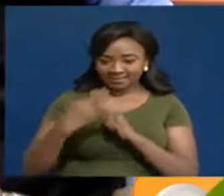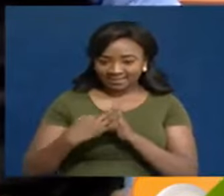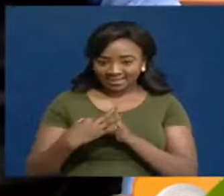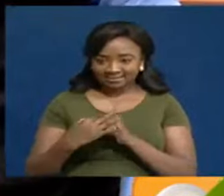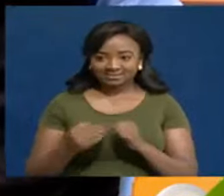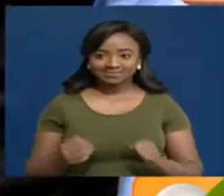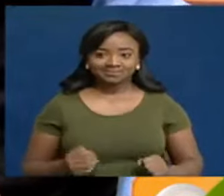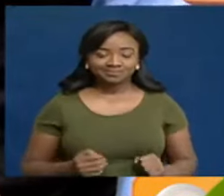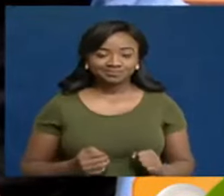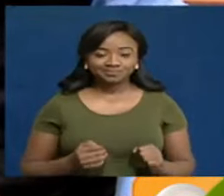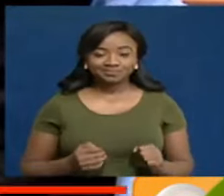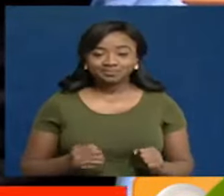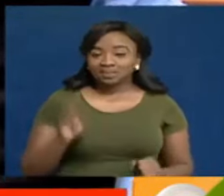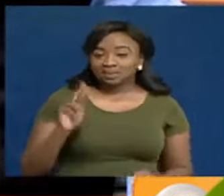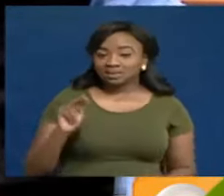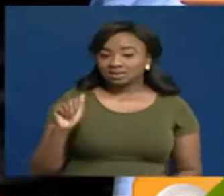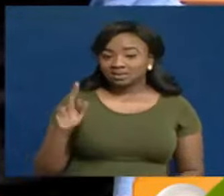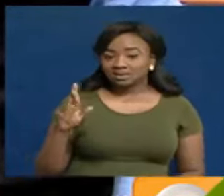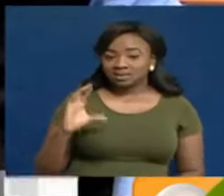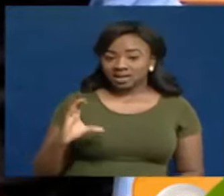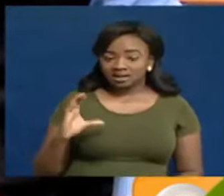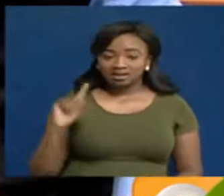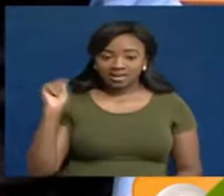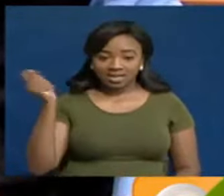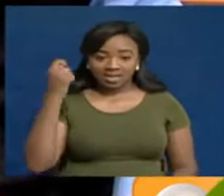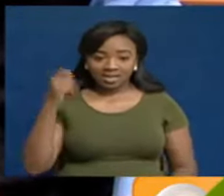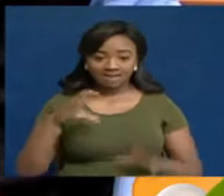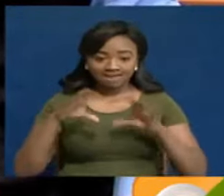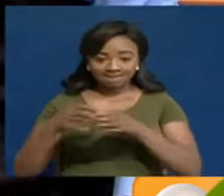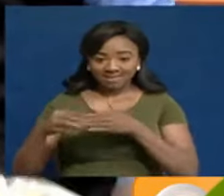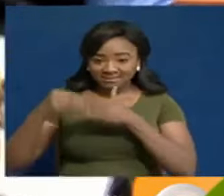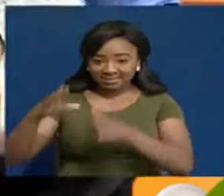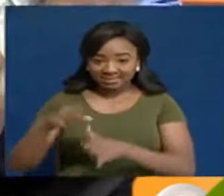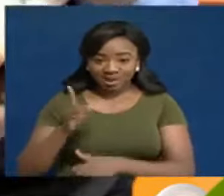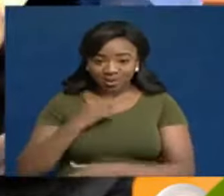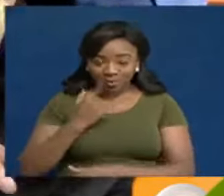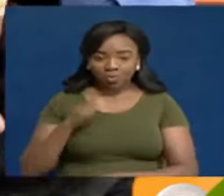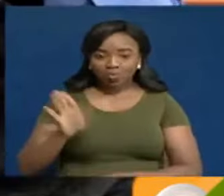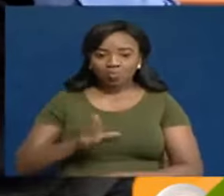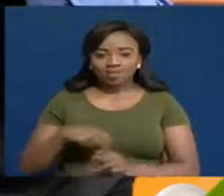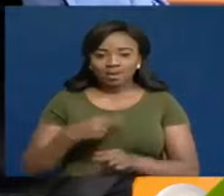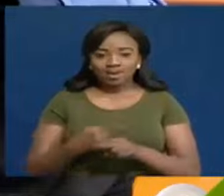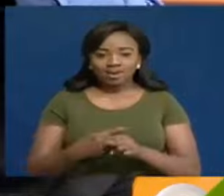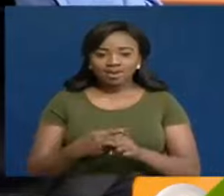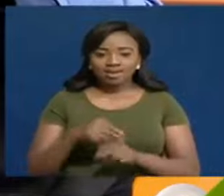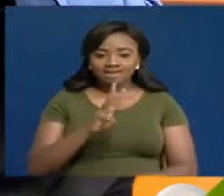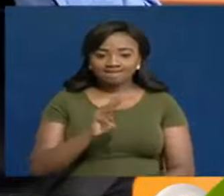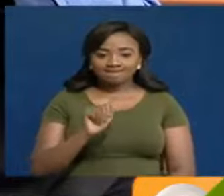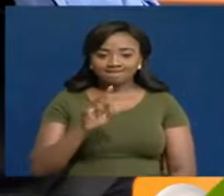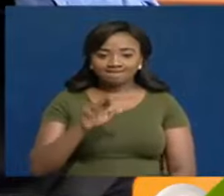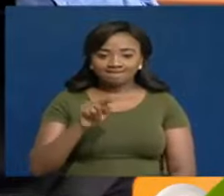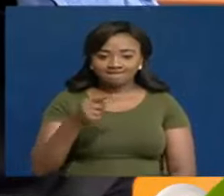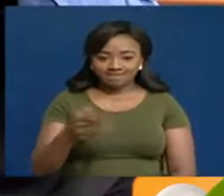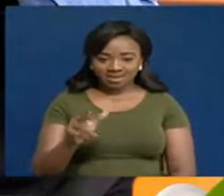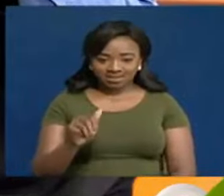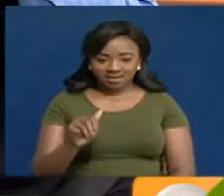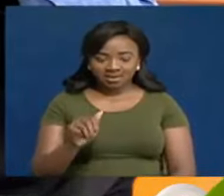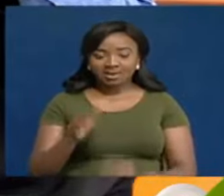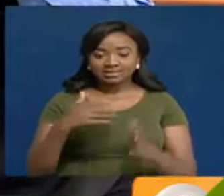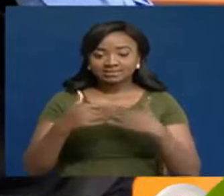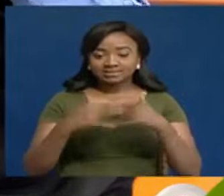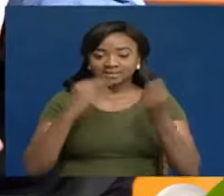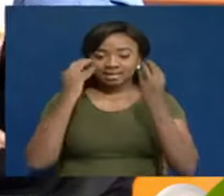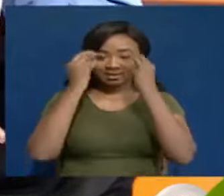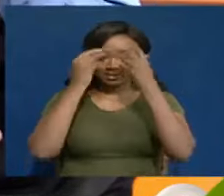Now, Narc Kenya party leader Martha Karua has launched her book entitled Against the Tide. There you go.